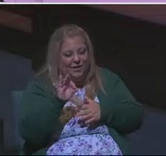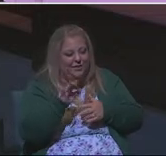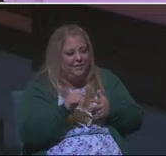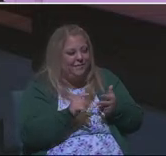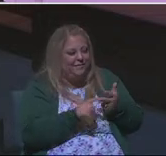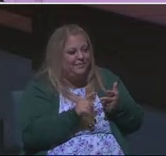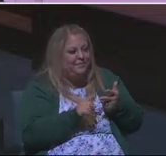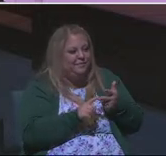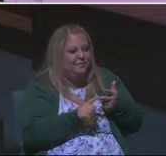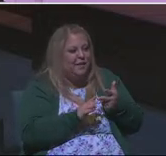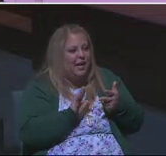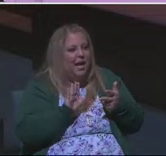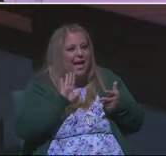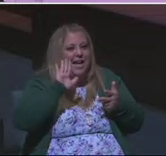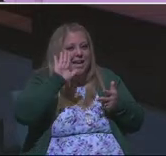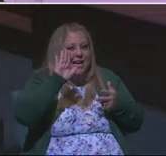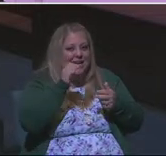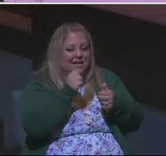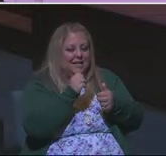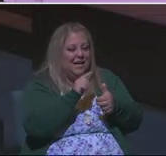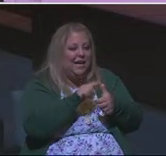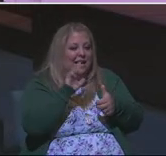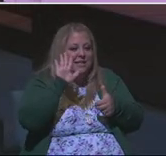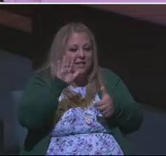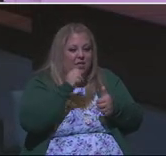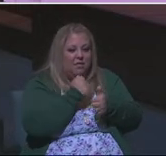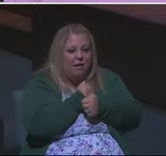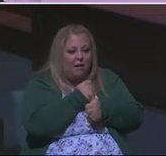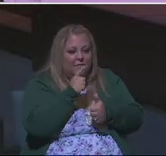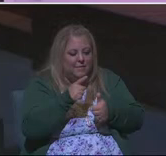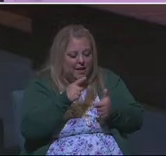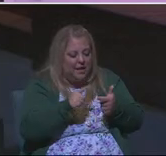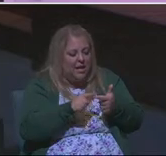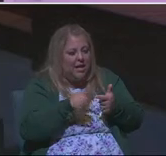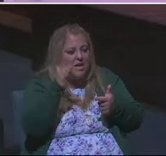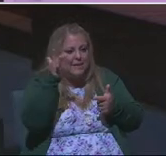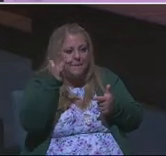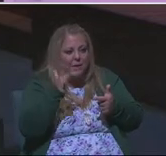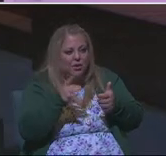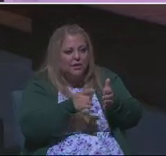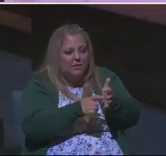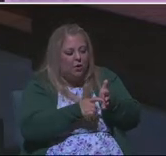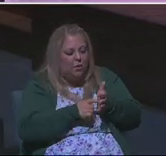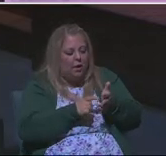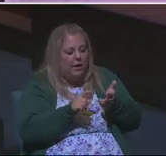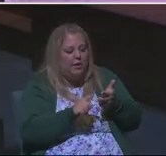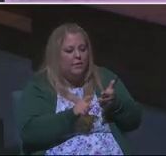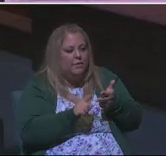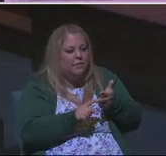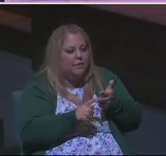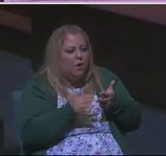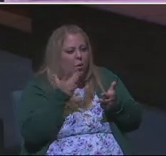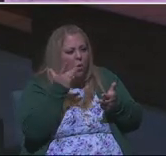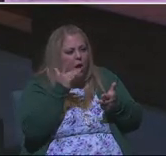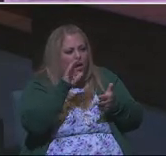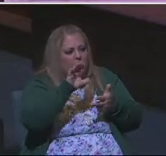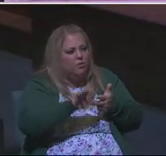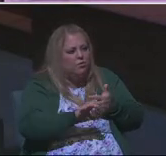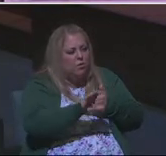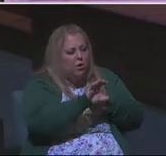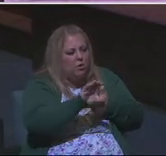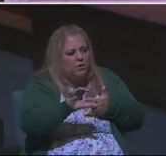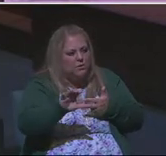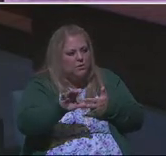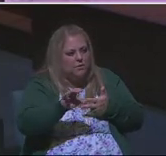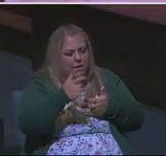His love demanded it. His mercy required it. And listen to this. This is number three. Why the cross? Because God